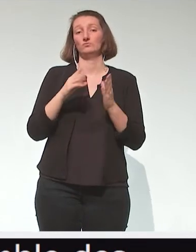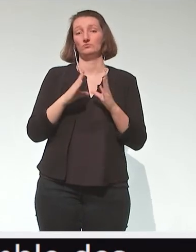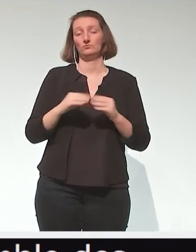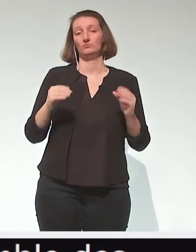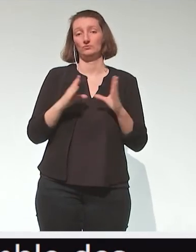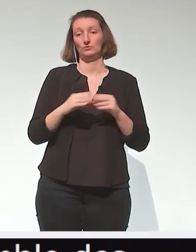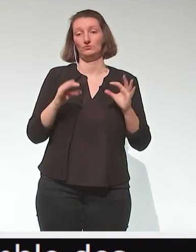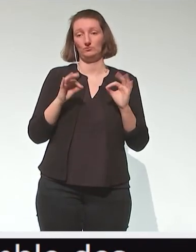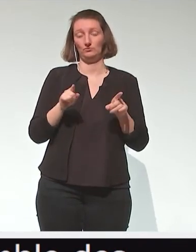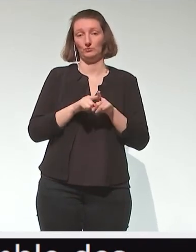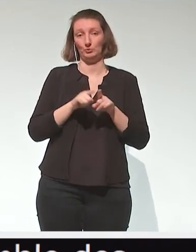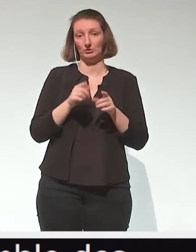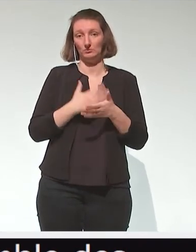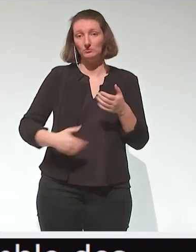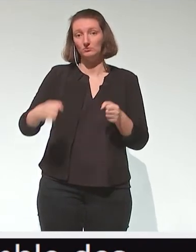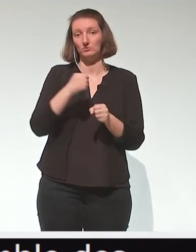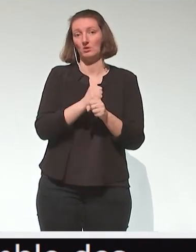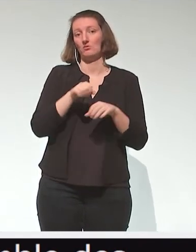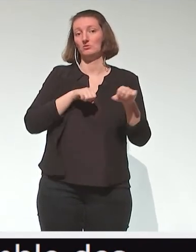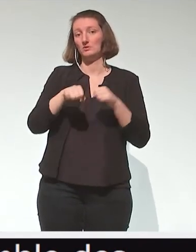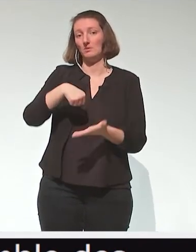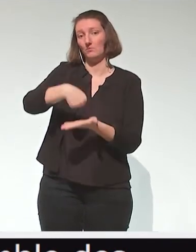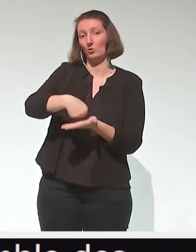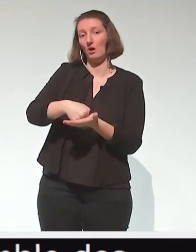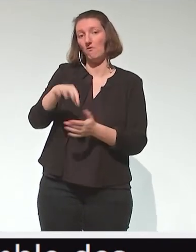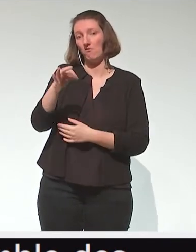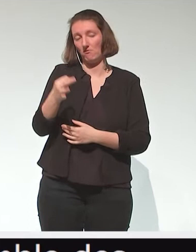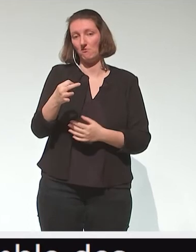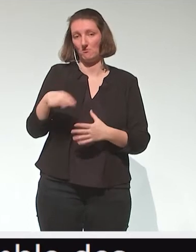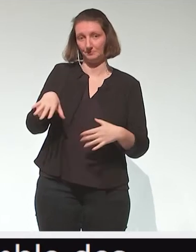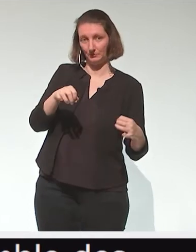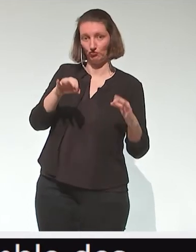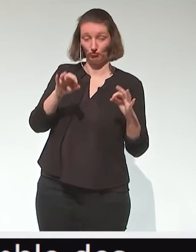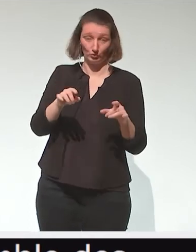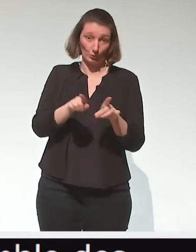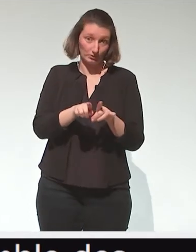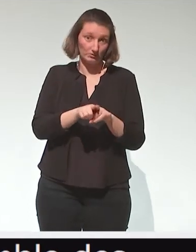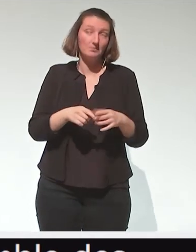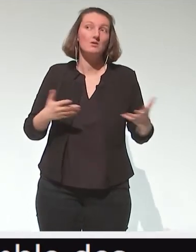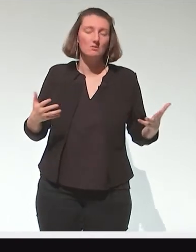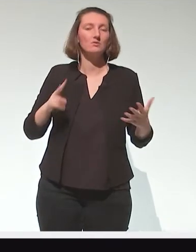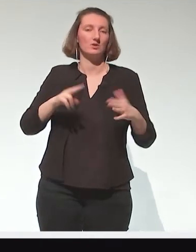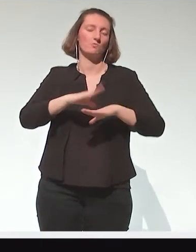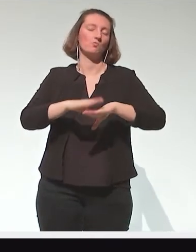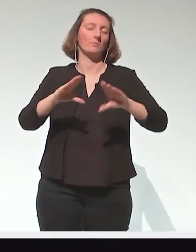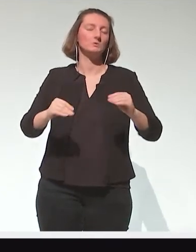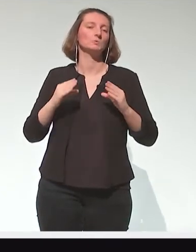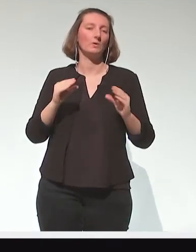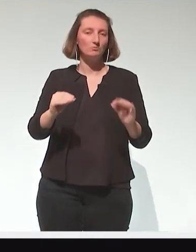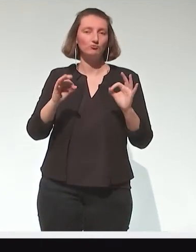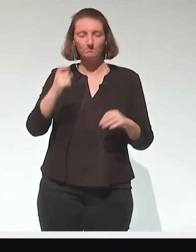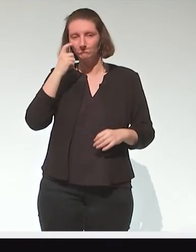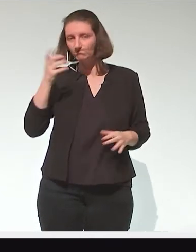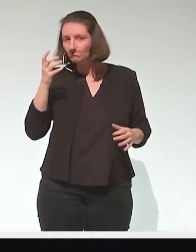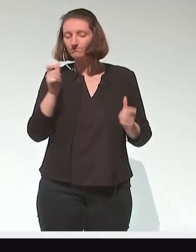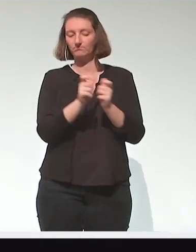Romania? But again, the reality has shown us that the employers prefer to pay the